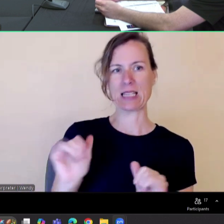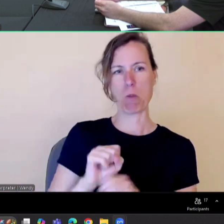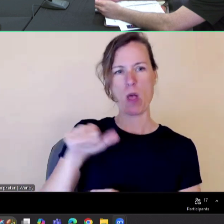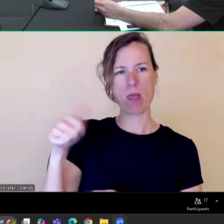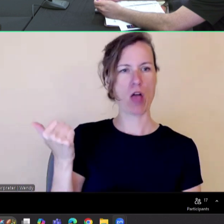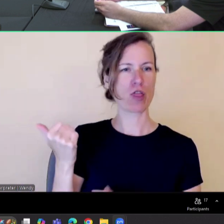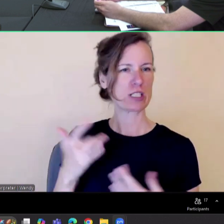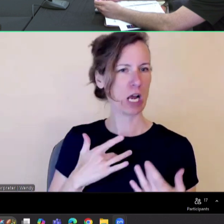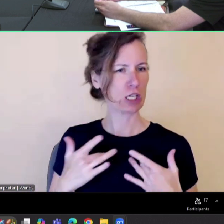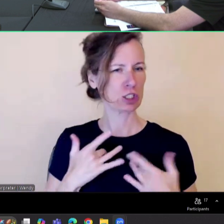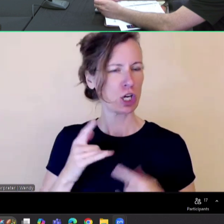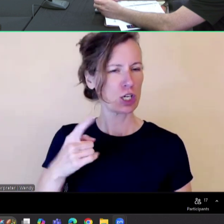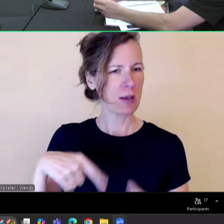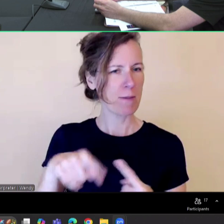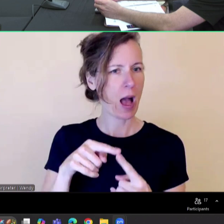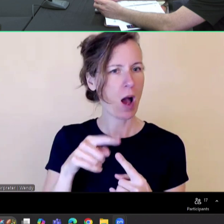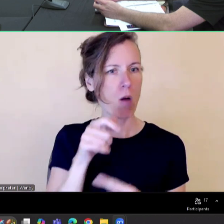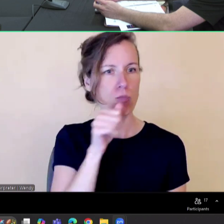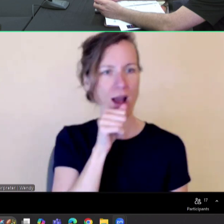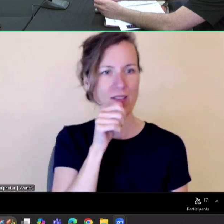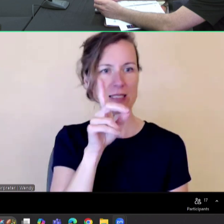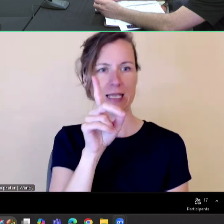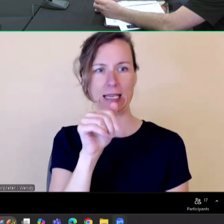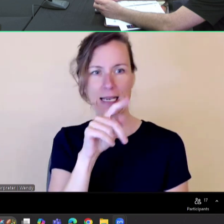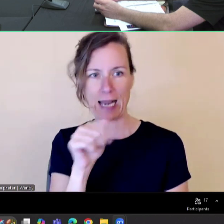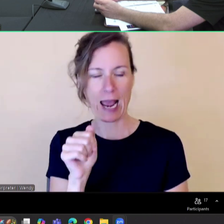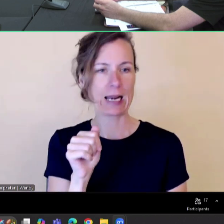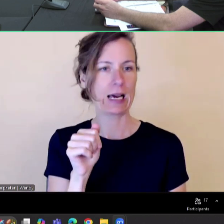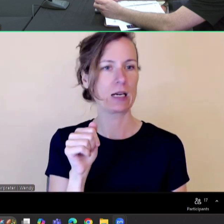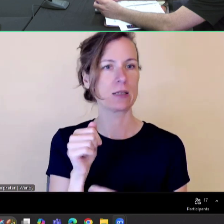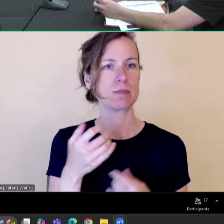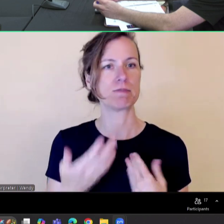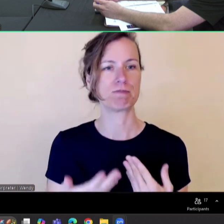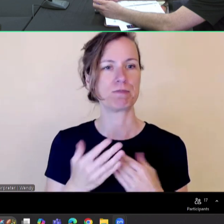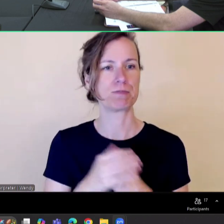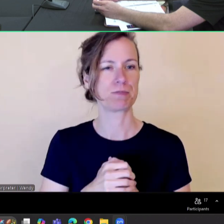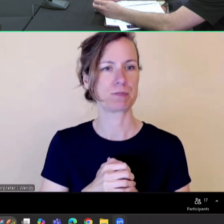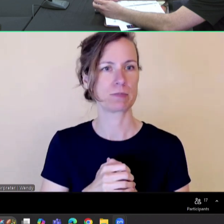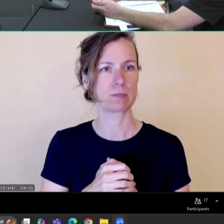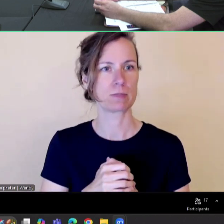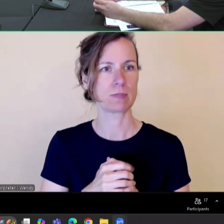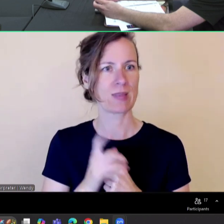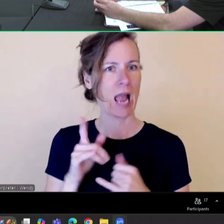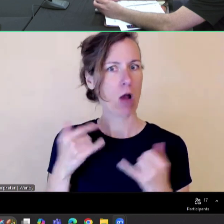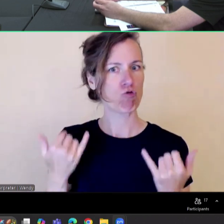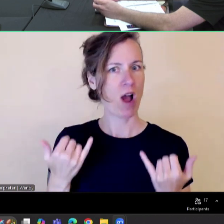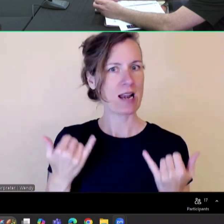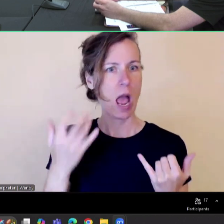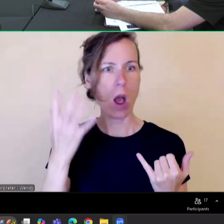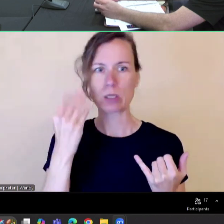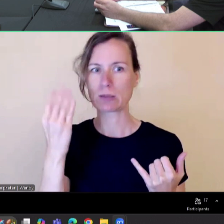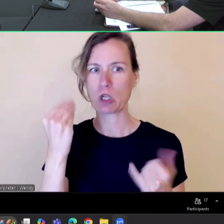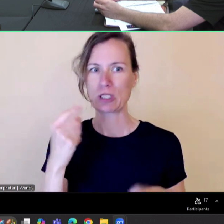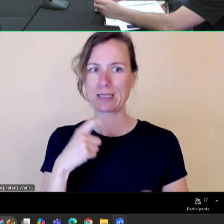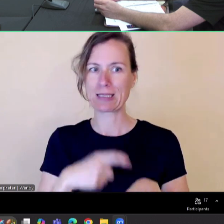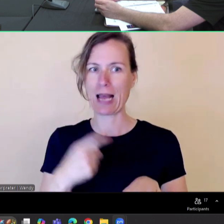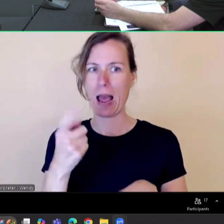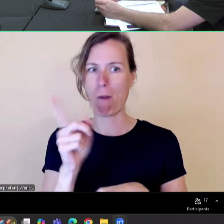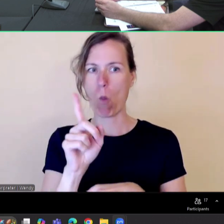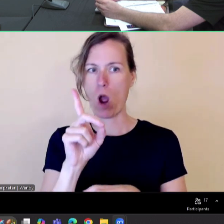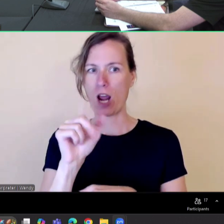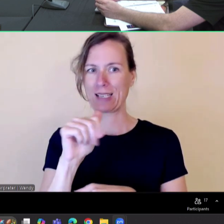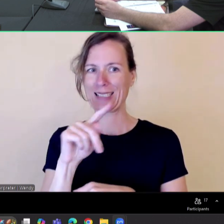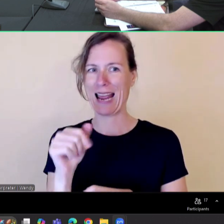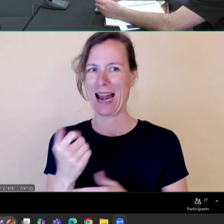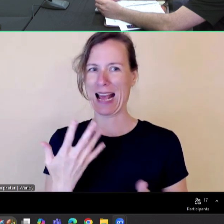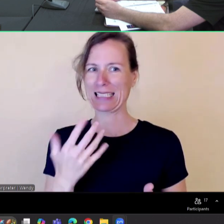around privacy and data, and I think we're all right now experiencing a time where data isn't as safe as we